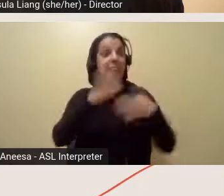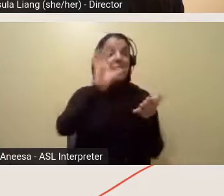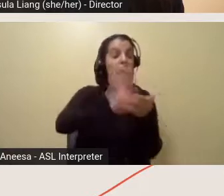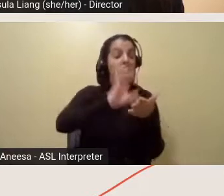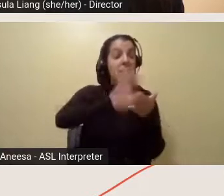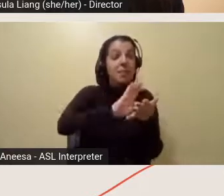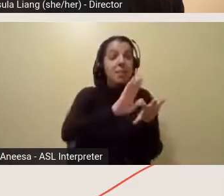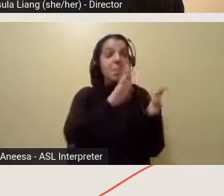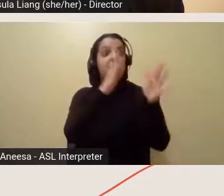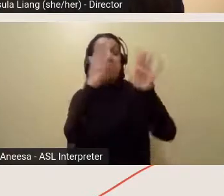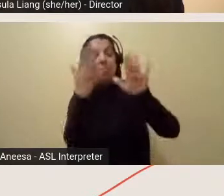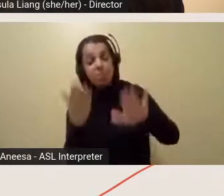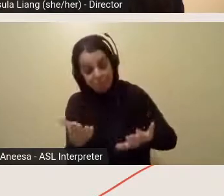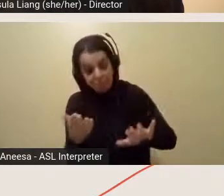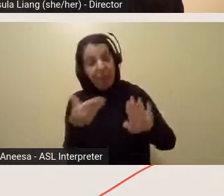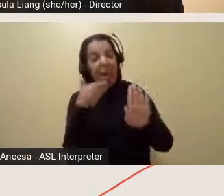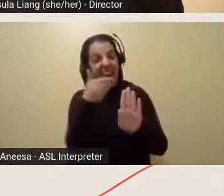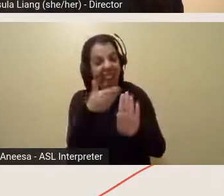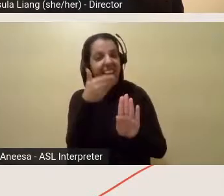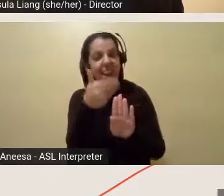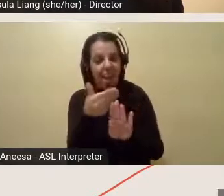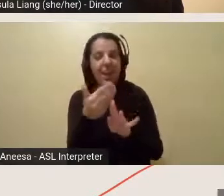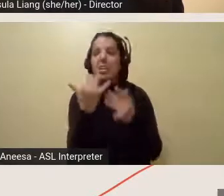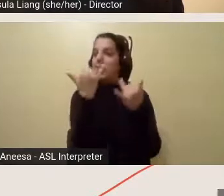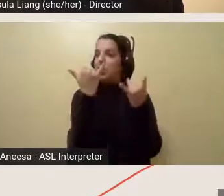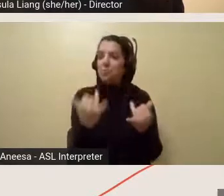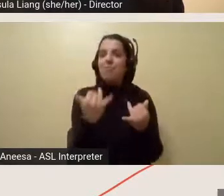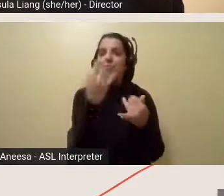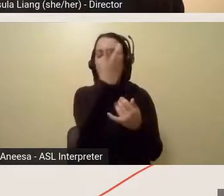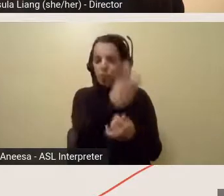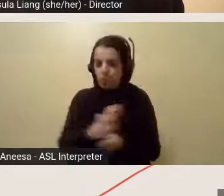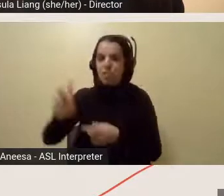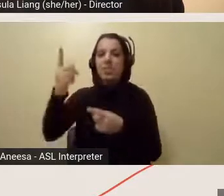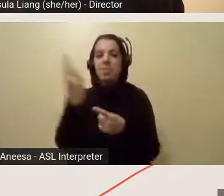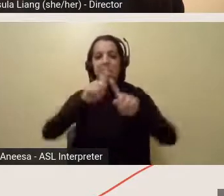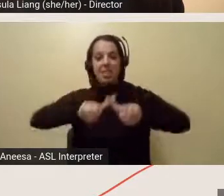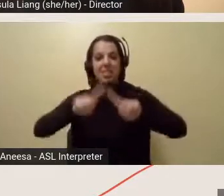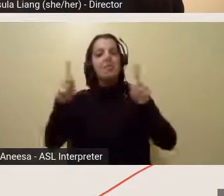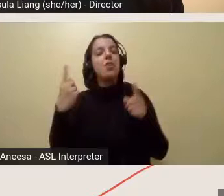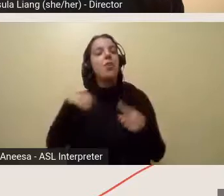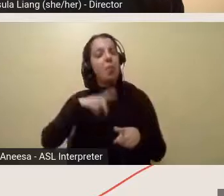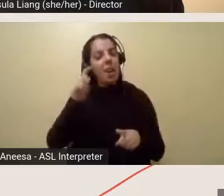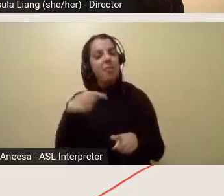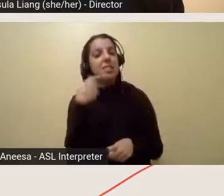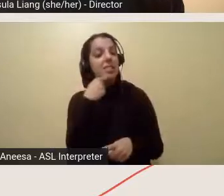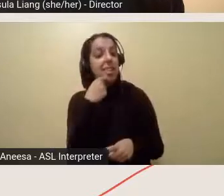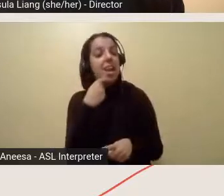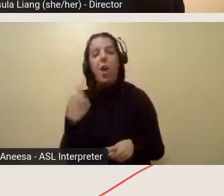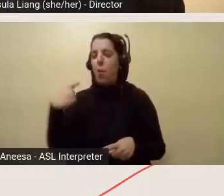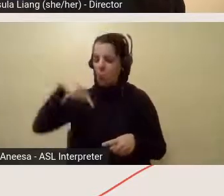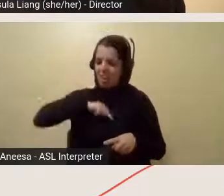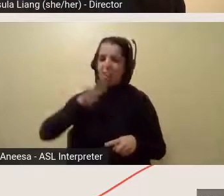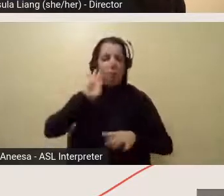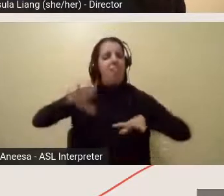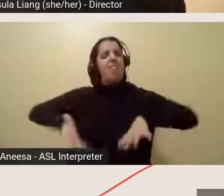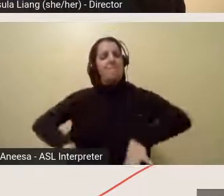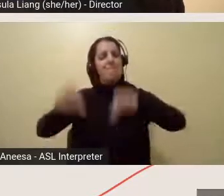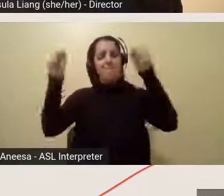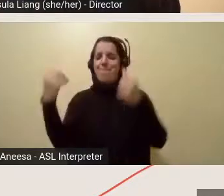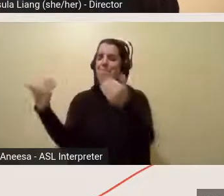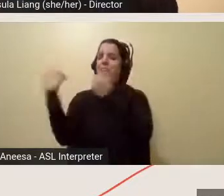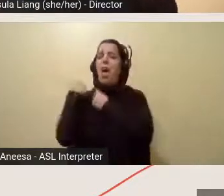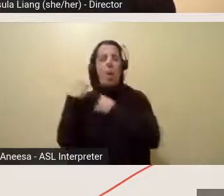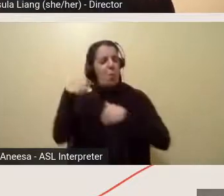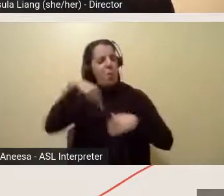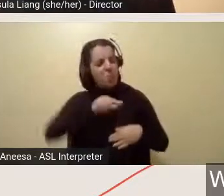into something different, we need to say, we will take over from here. We got this. We will take